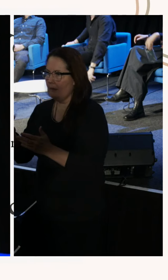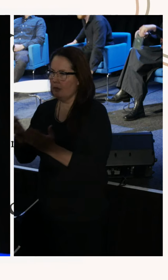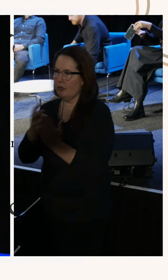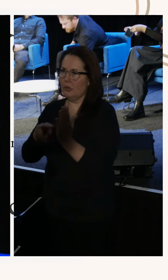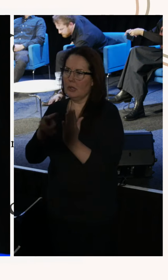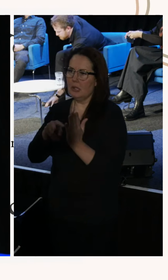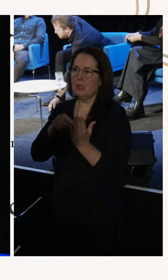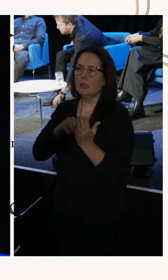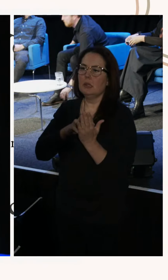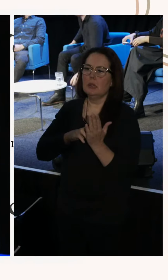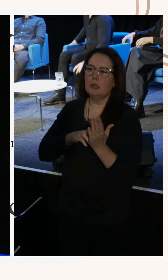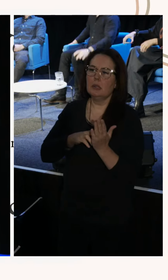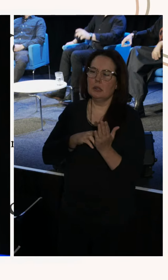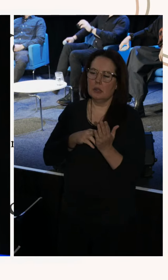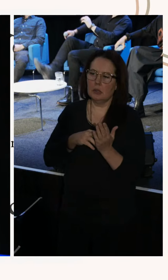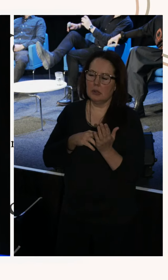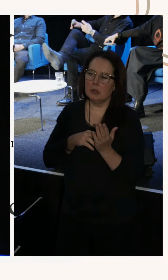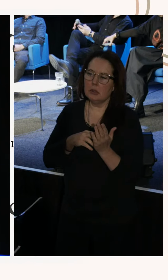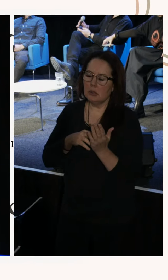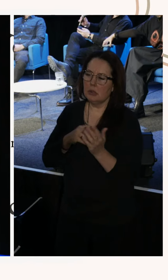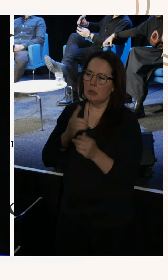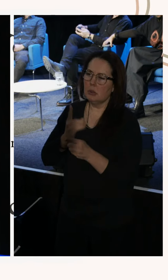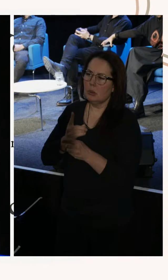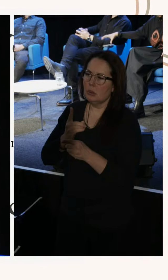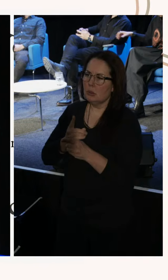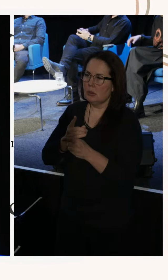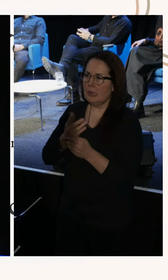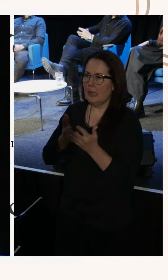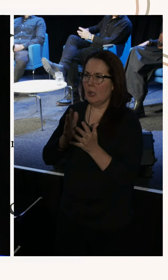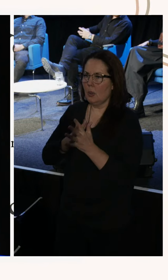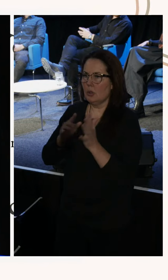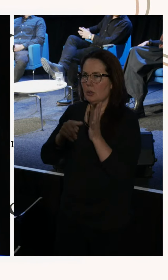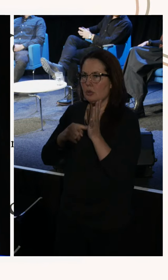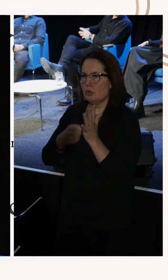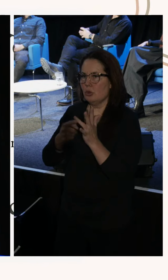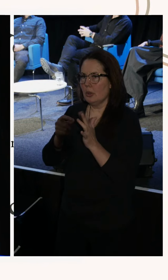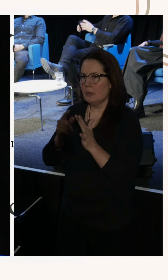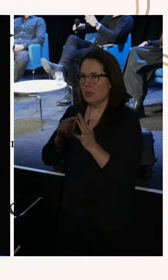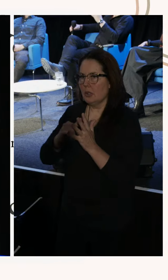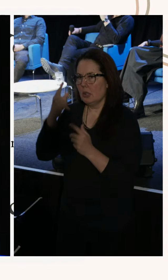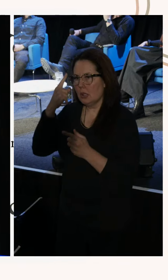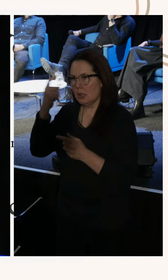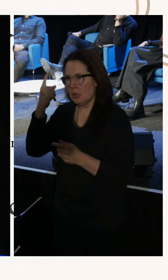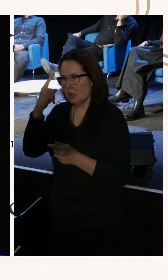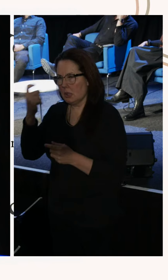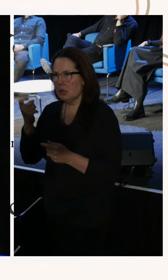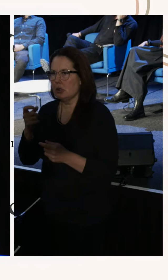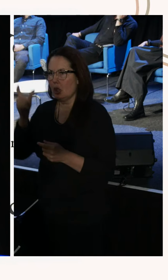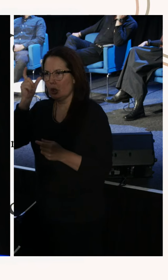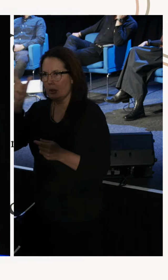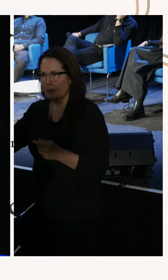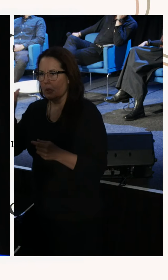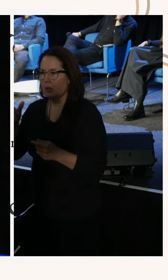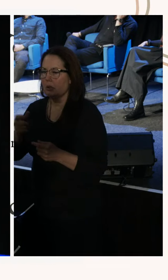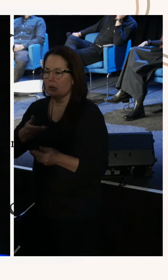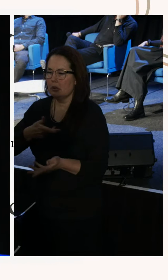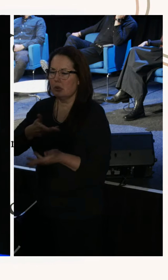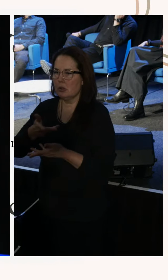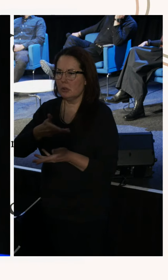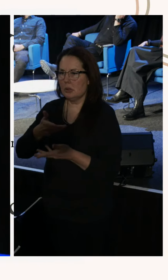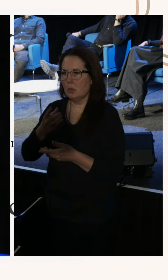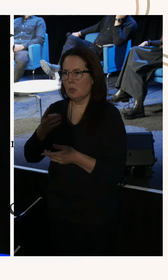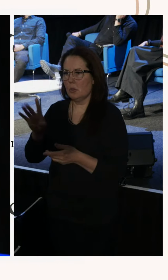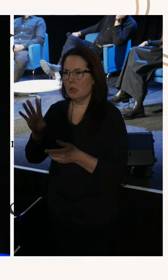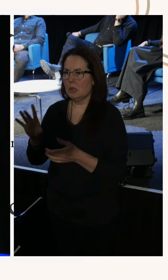accounts of how tropes, ideas and discourses that once associated with the